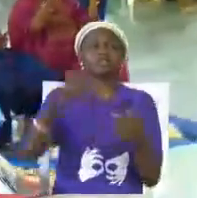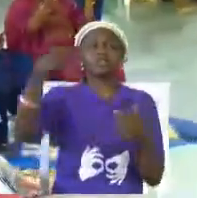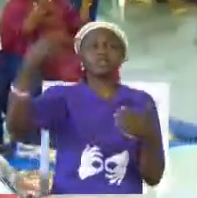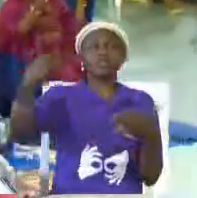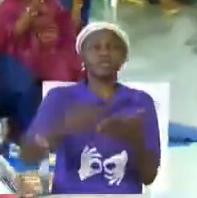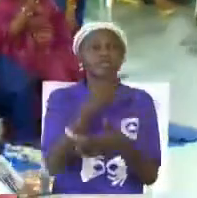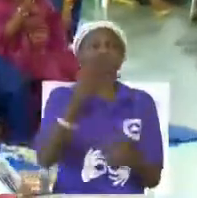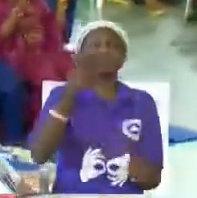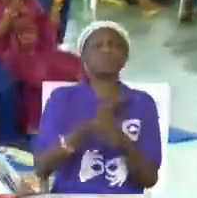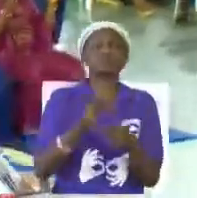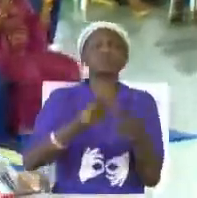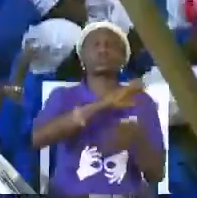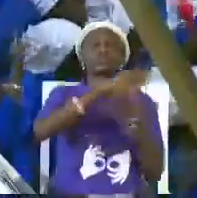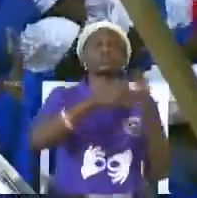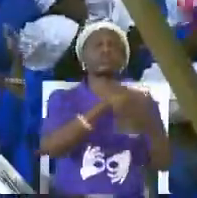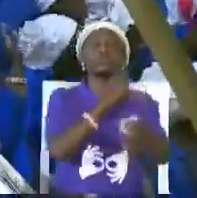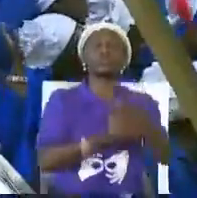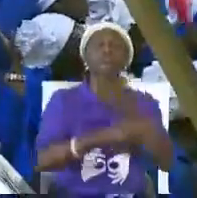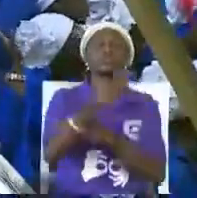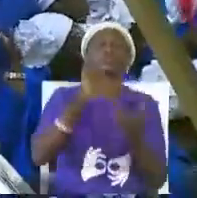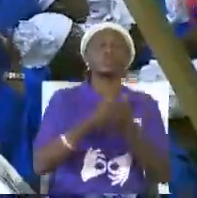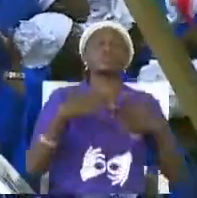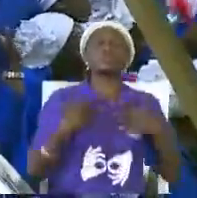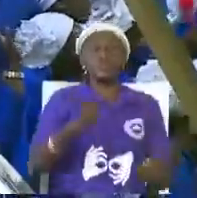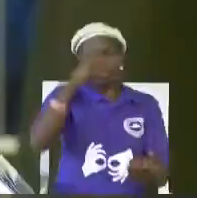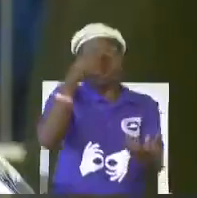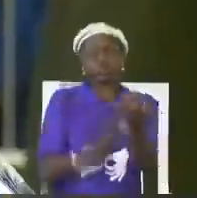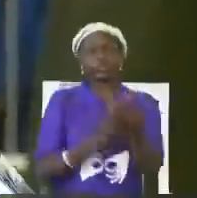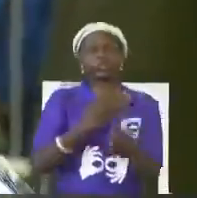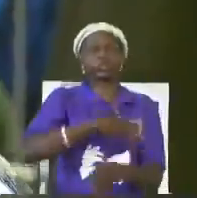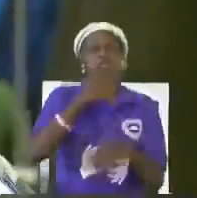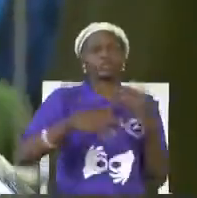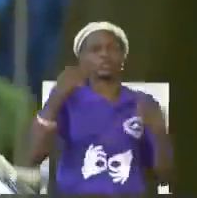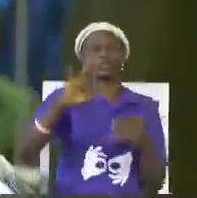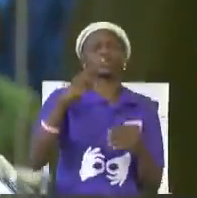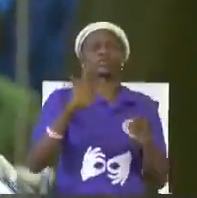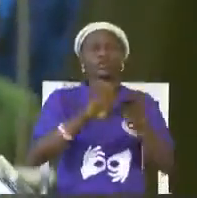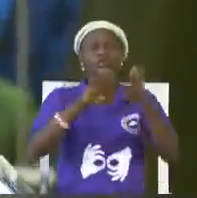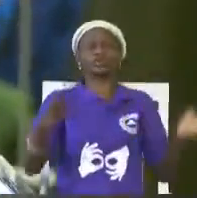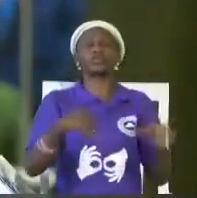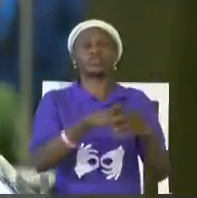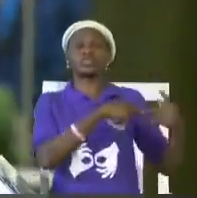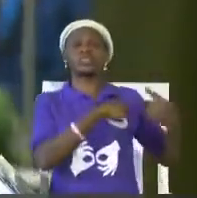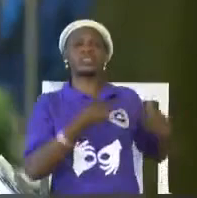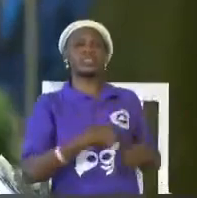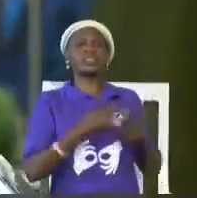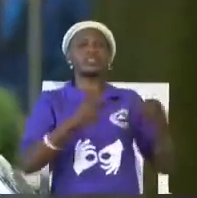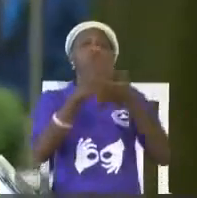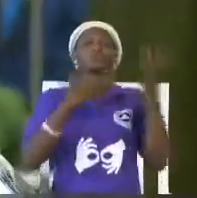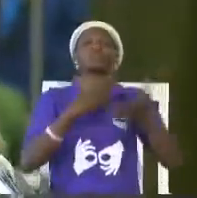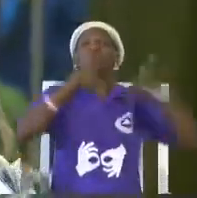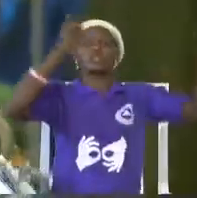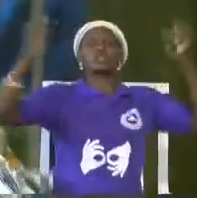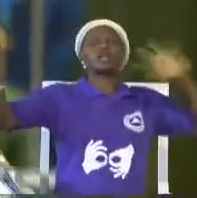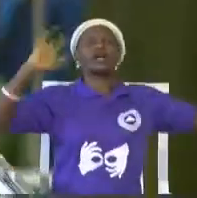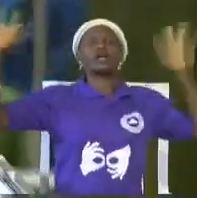the Almighty God that healed my soul completely of an opening in the heart." Let somebody